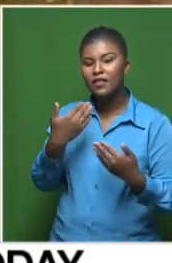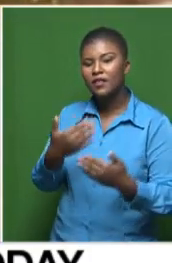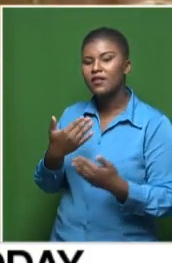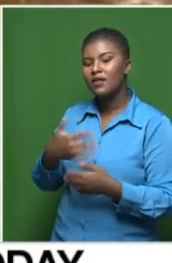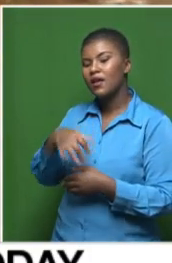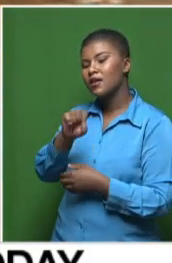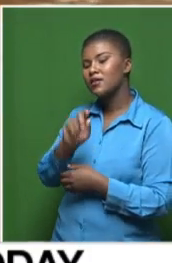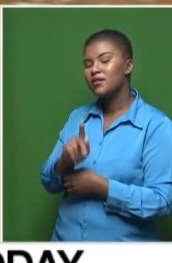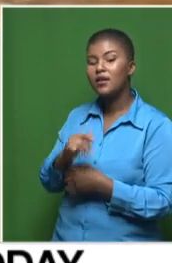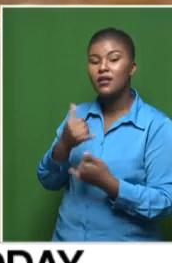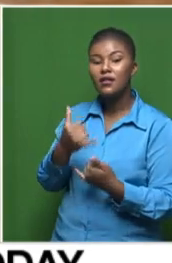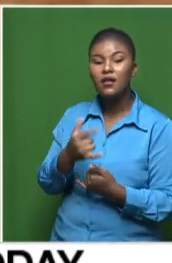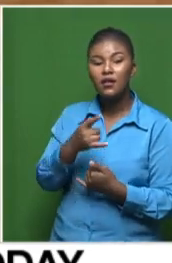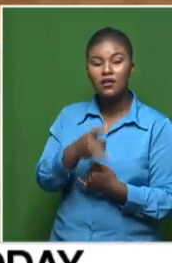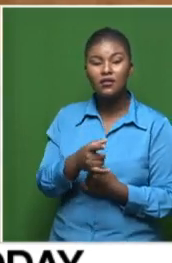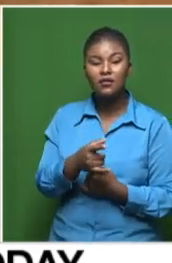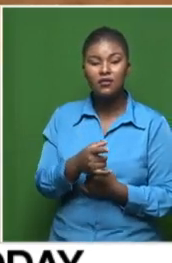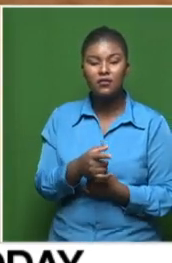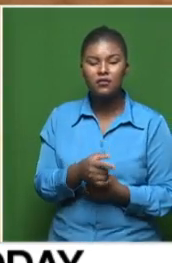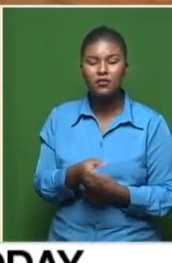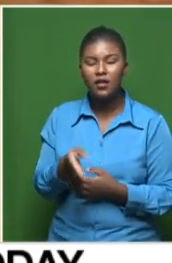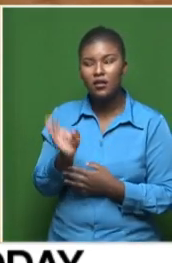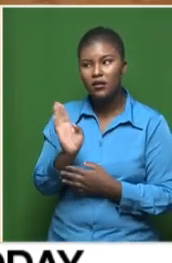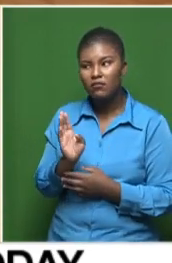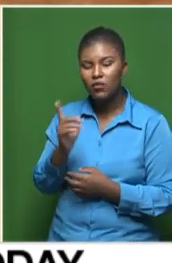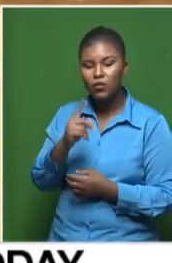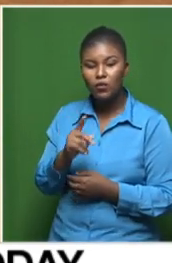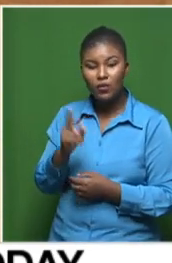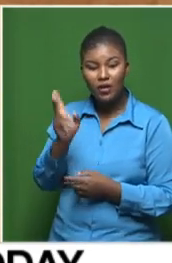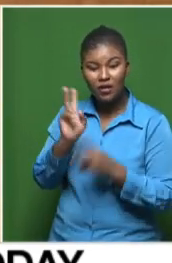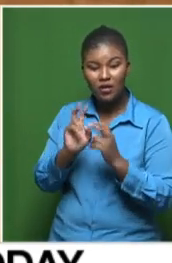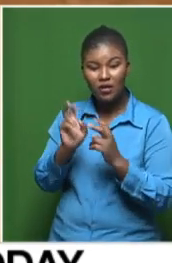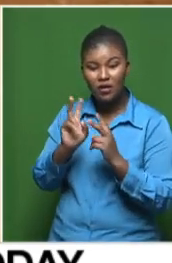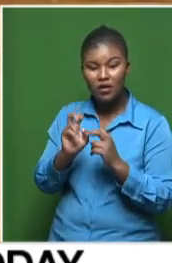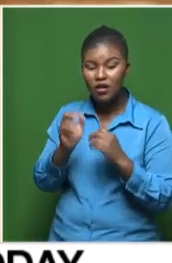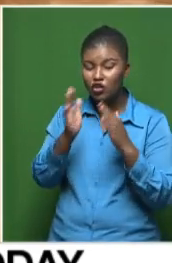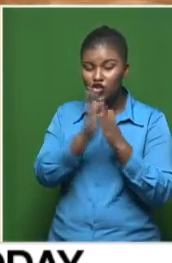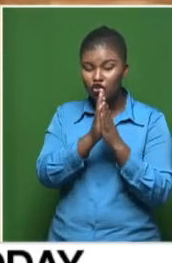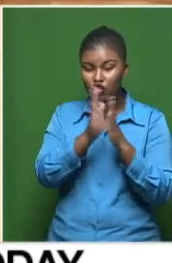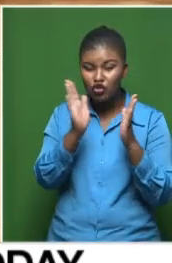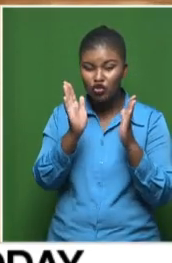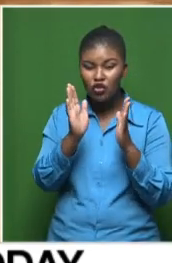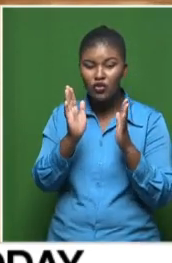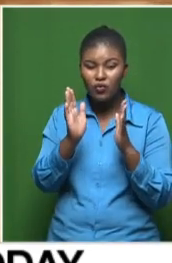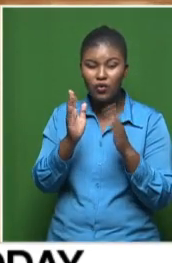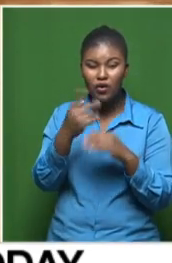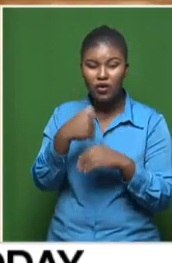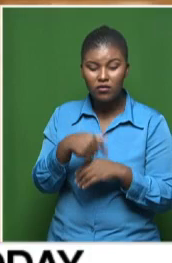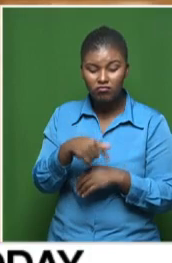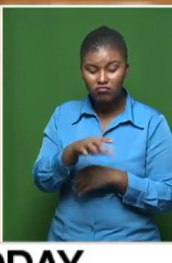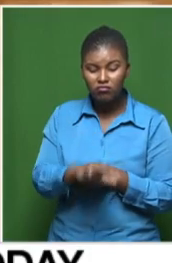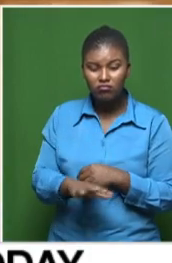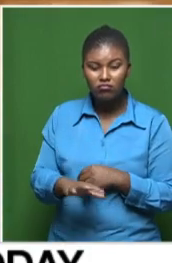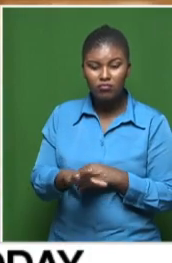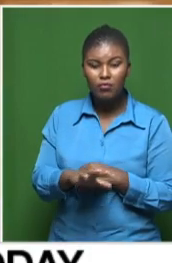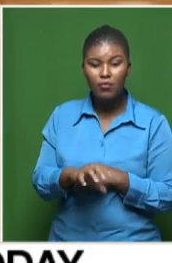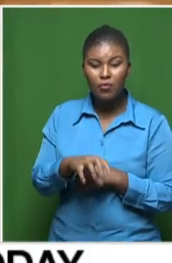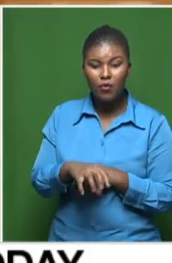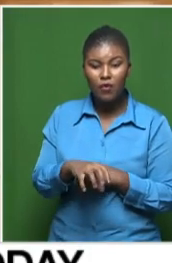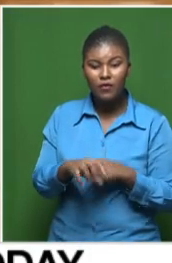Well, what is here is just a tip of the iceberg. You know, generally schools here in the province are in a very